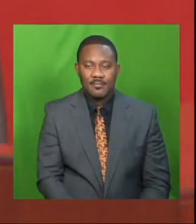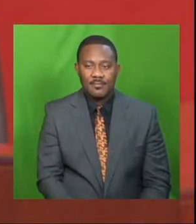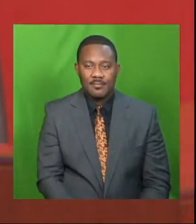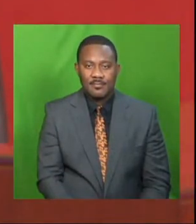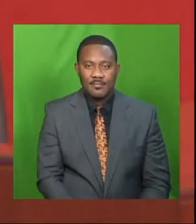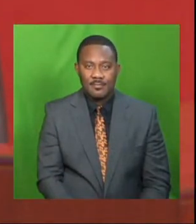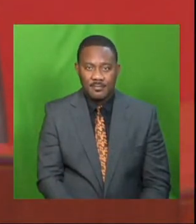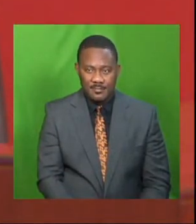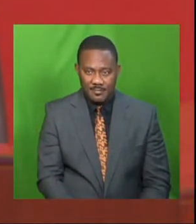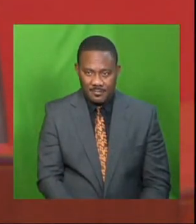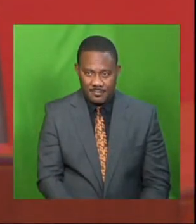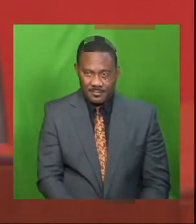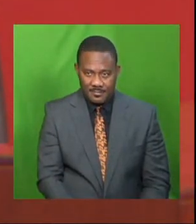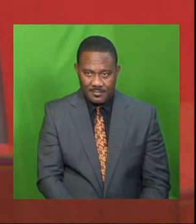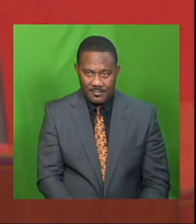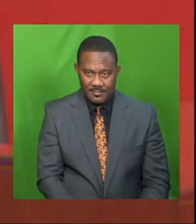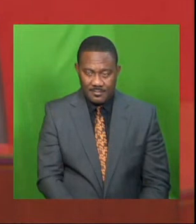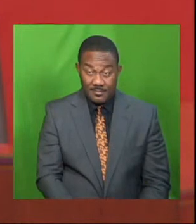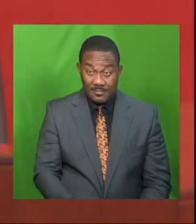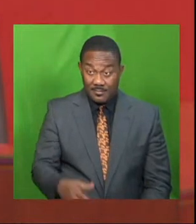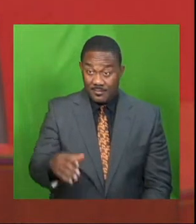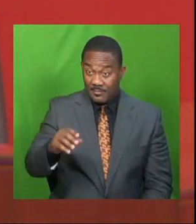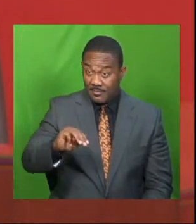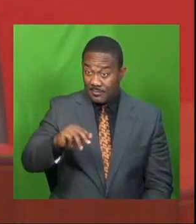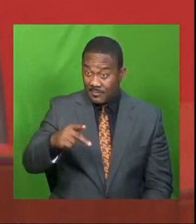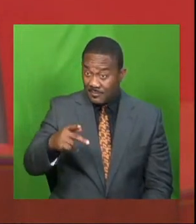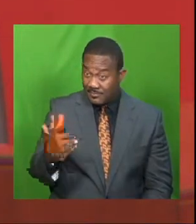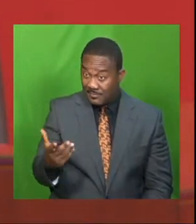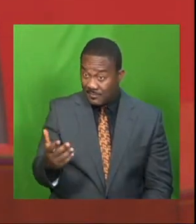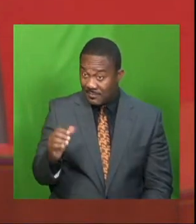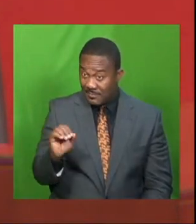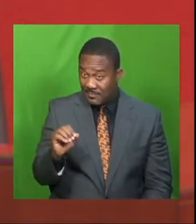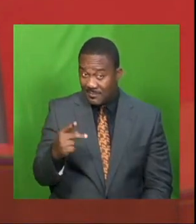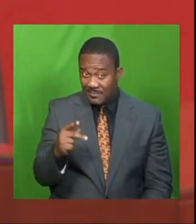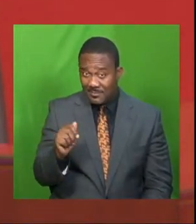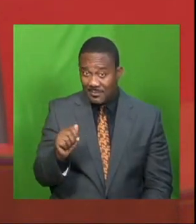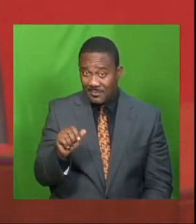Honorable Member for Okaiko Central, what is your beef?